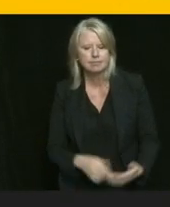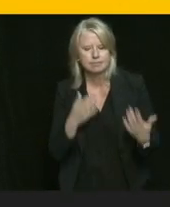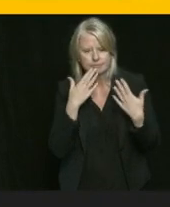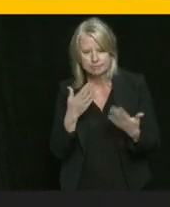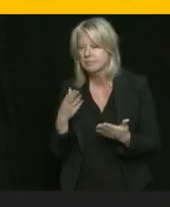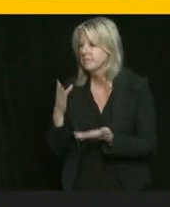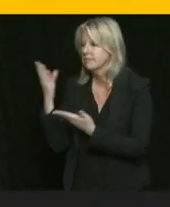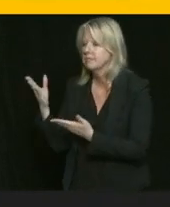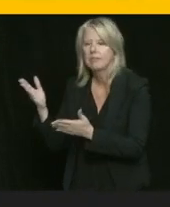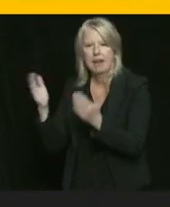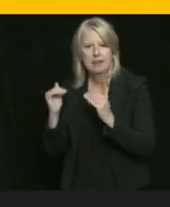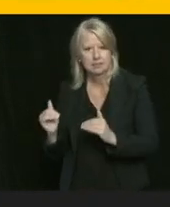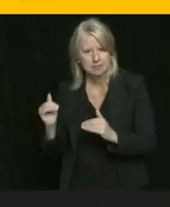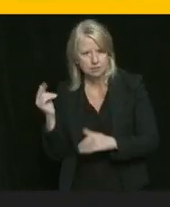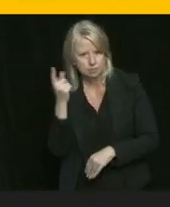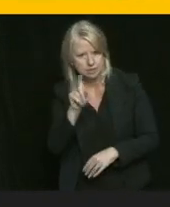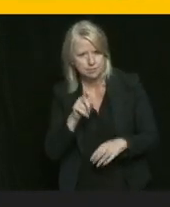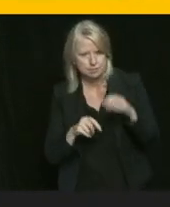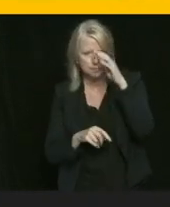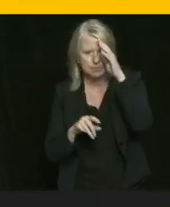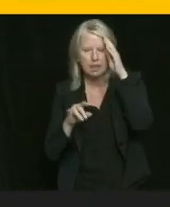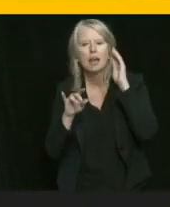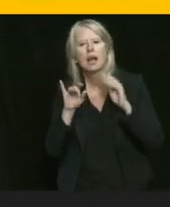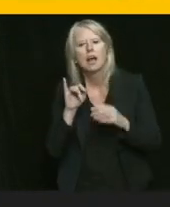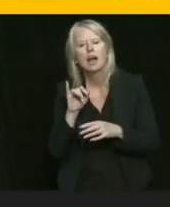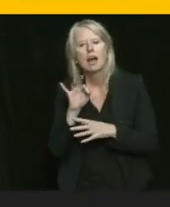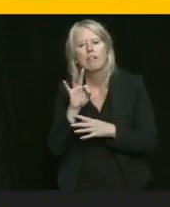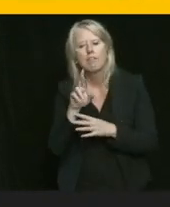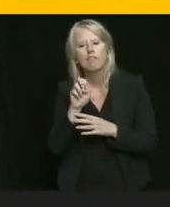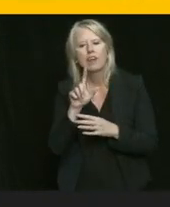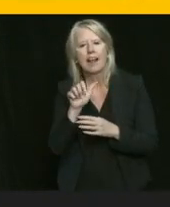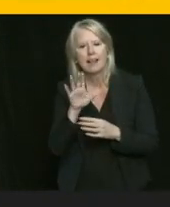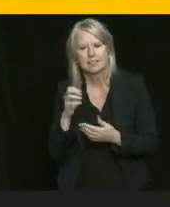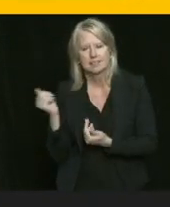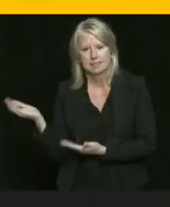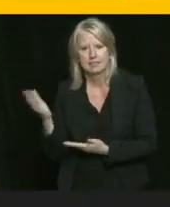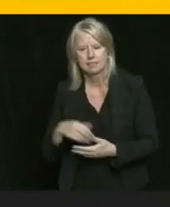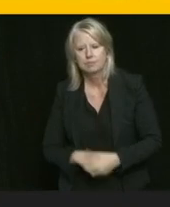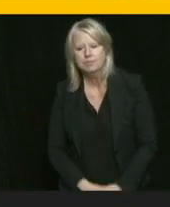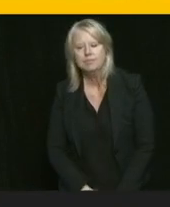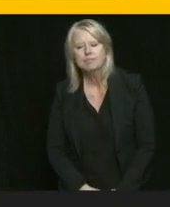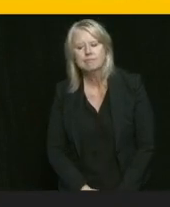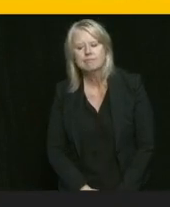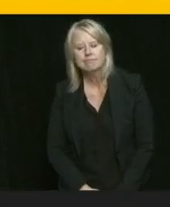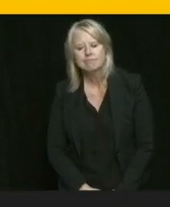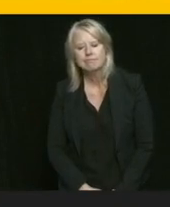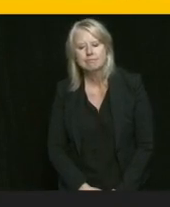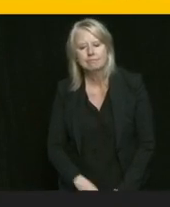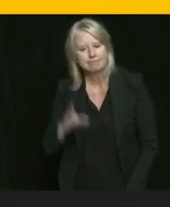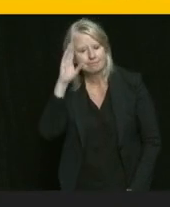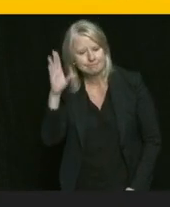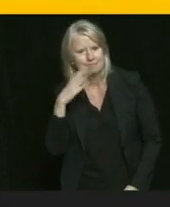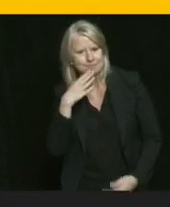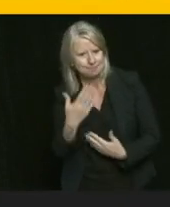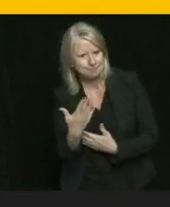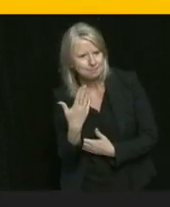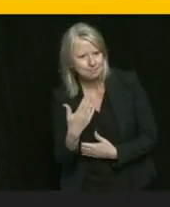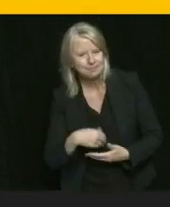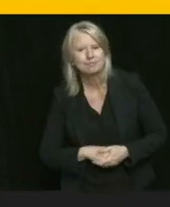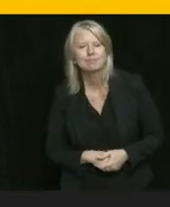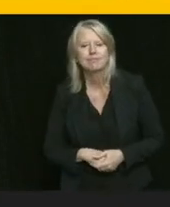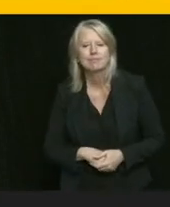Next telephone question. Justin Ling, freelance. Line open. Hey, good morning, Prime Minister.